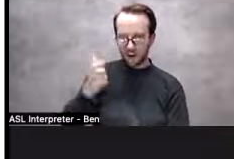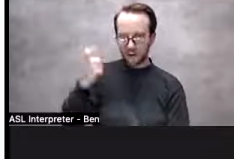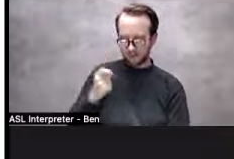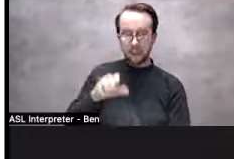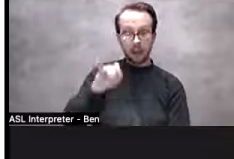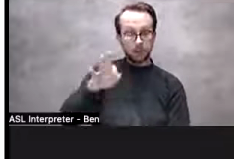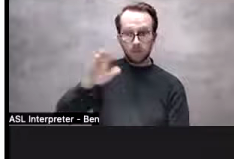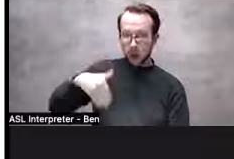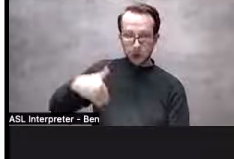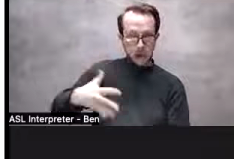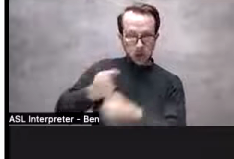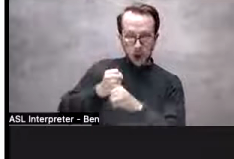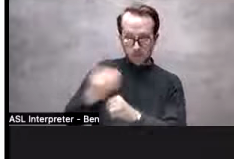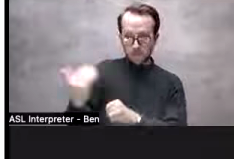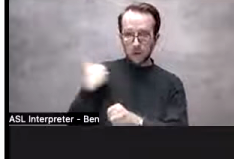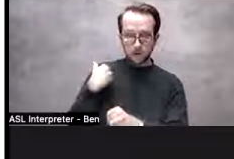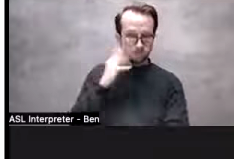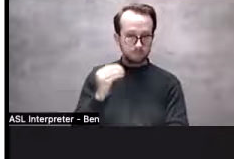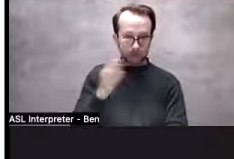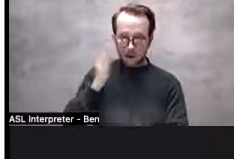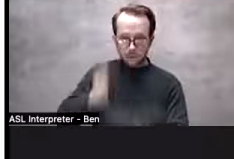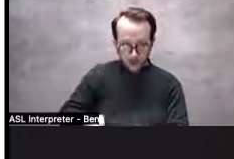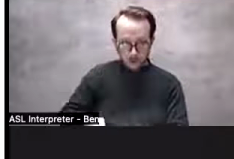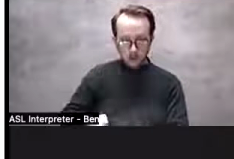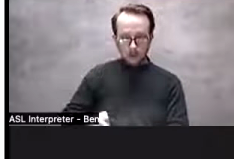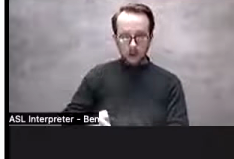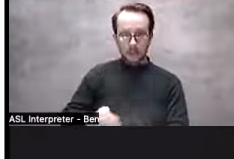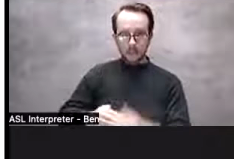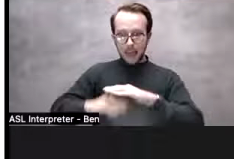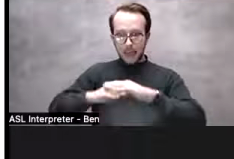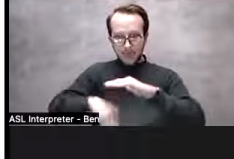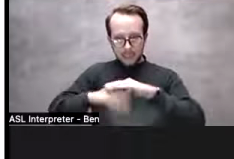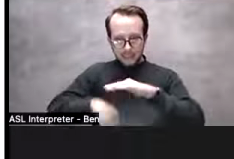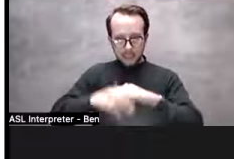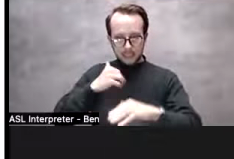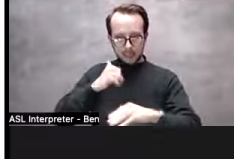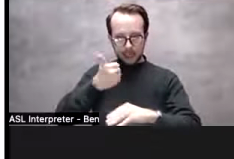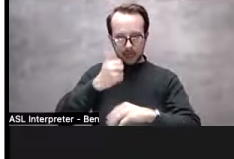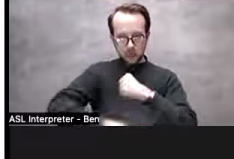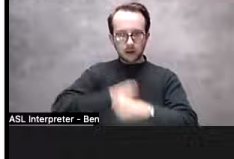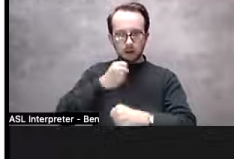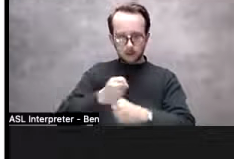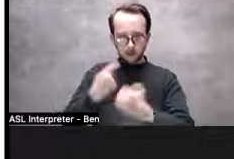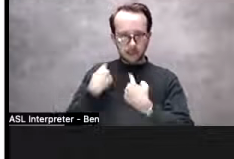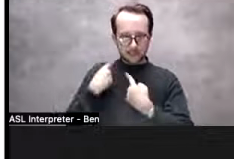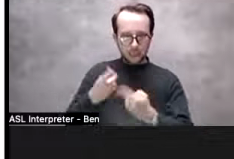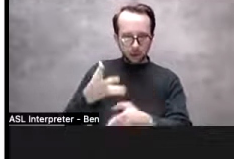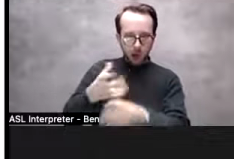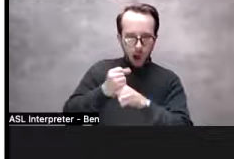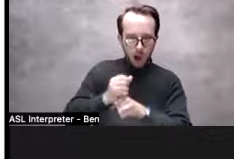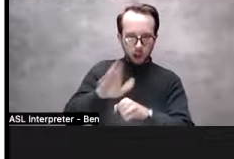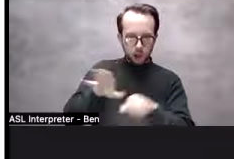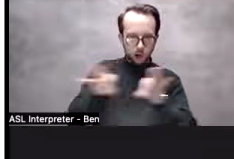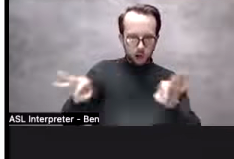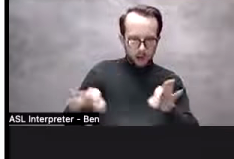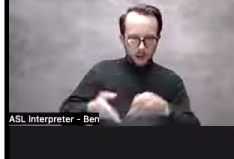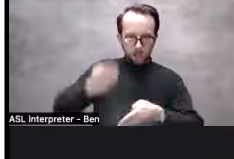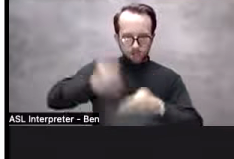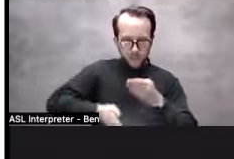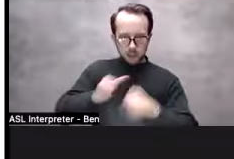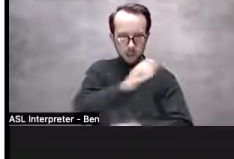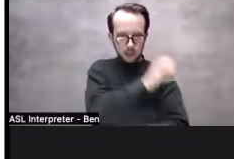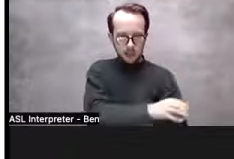as a PI, and it's been less than 10 years since you've received your terminal degree or completed your clinical